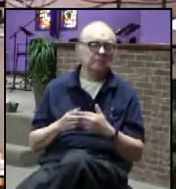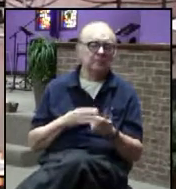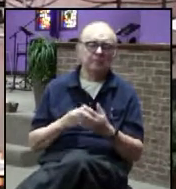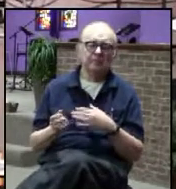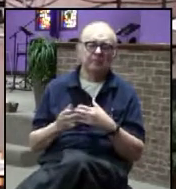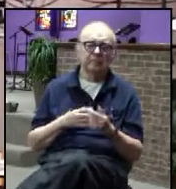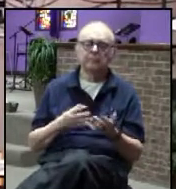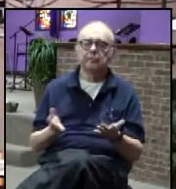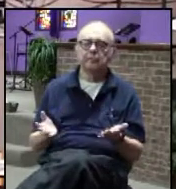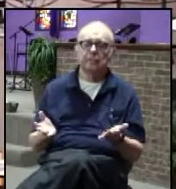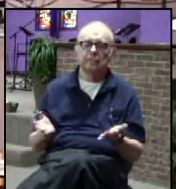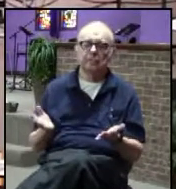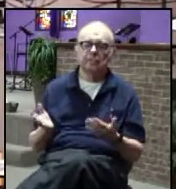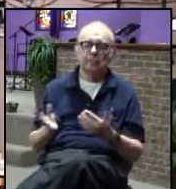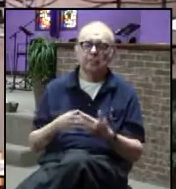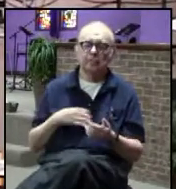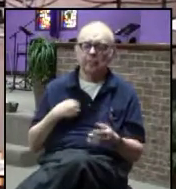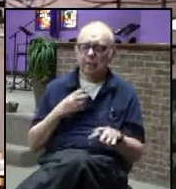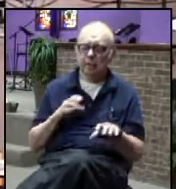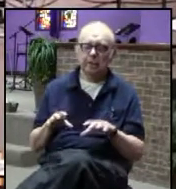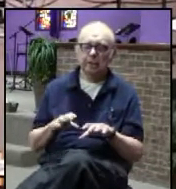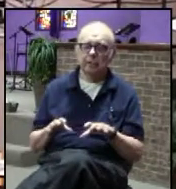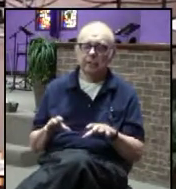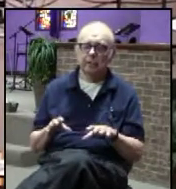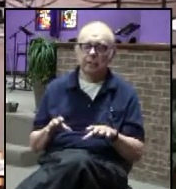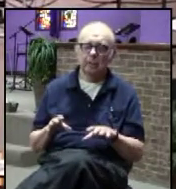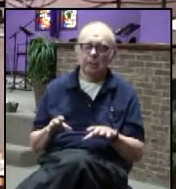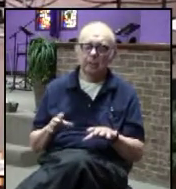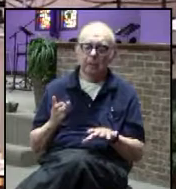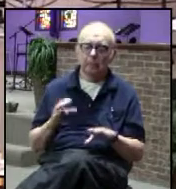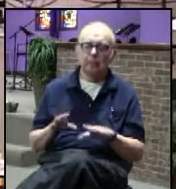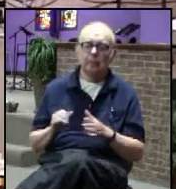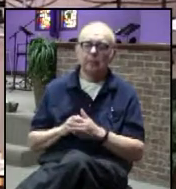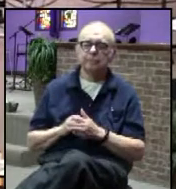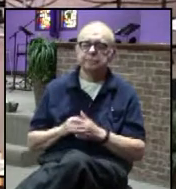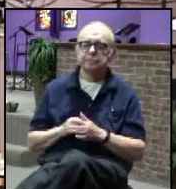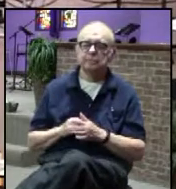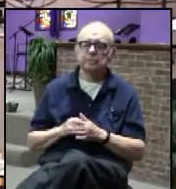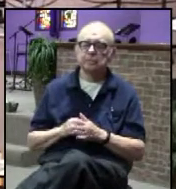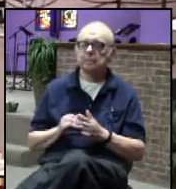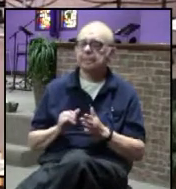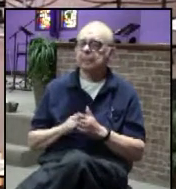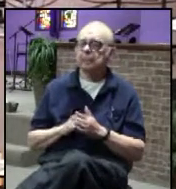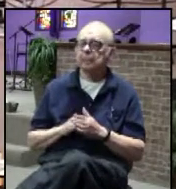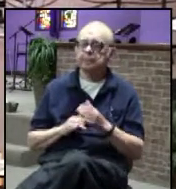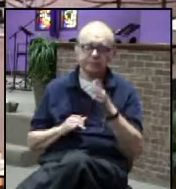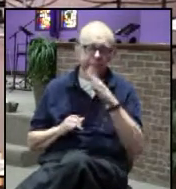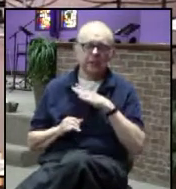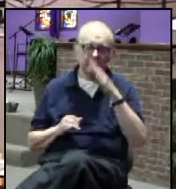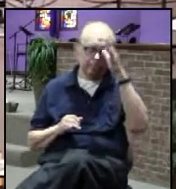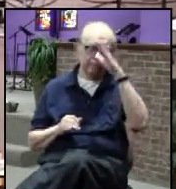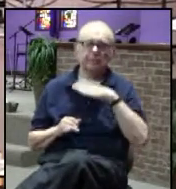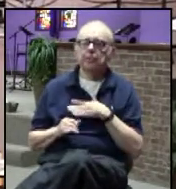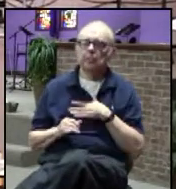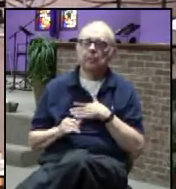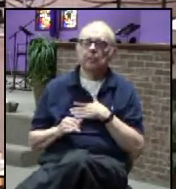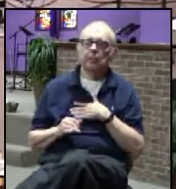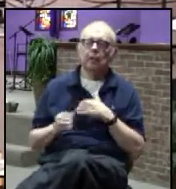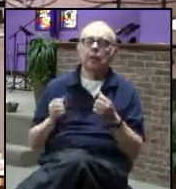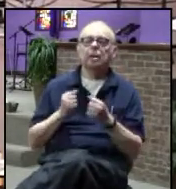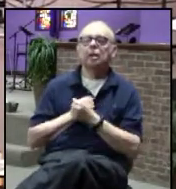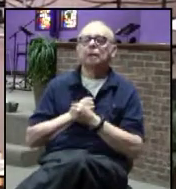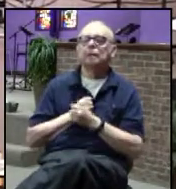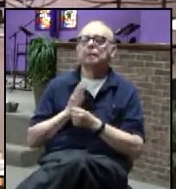are. And whatever I can do, then that's what I'm going to do. This, ladies and gentlemen, is loving by